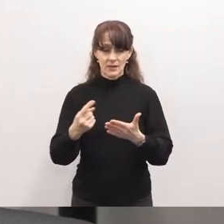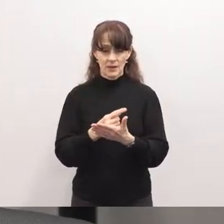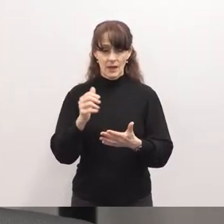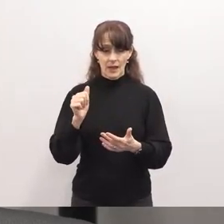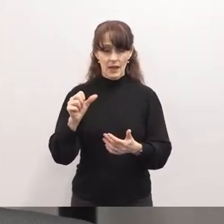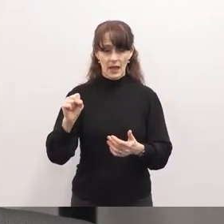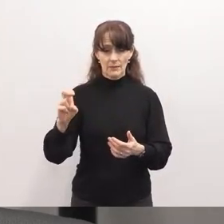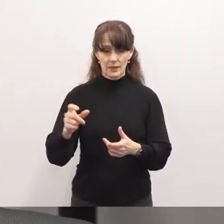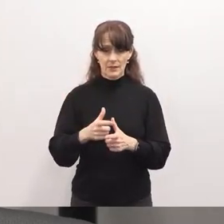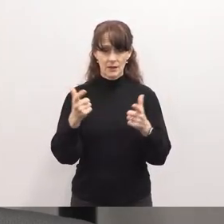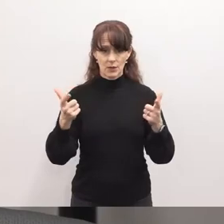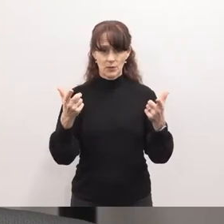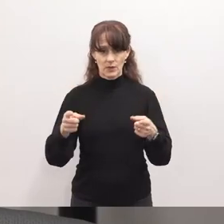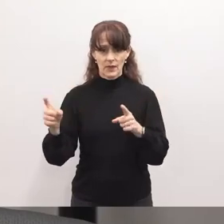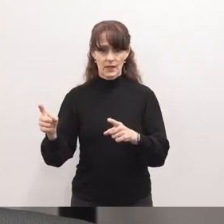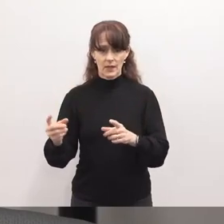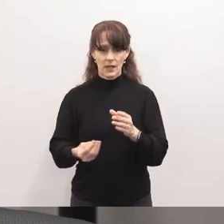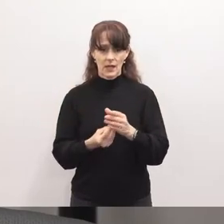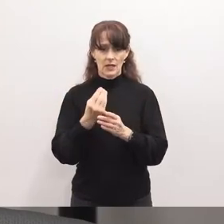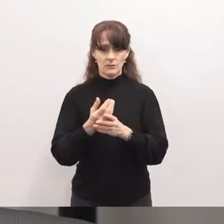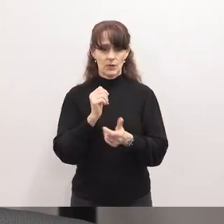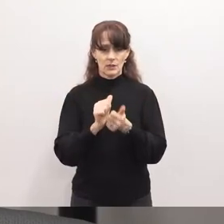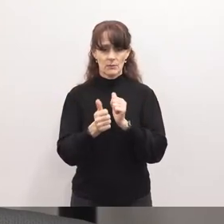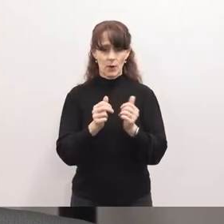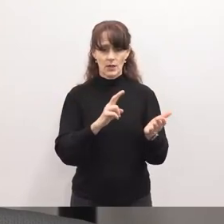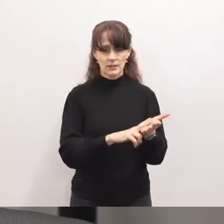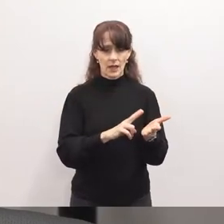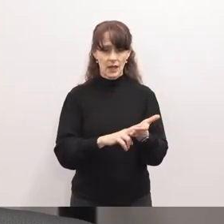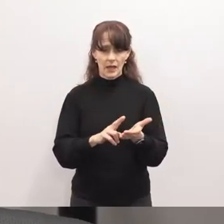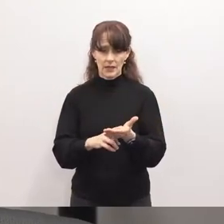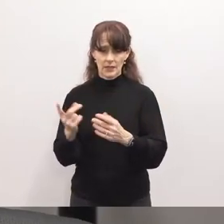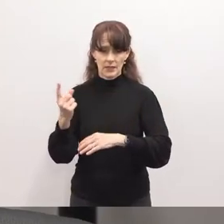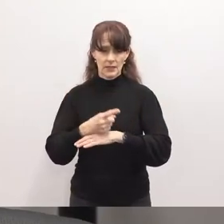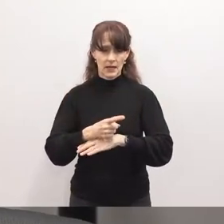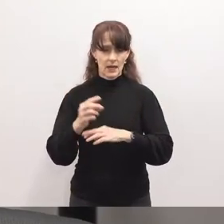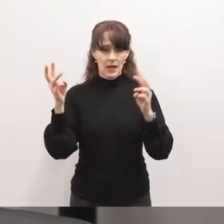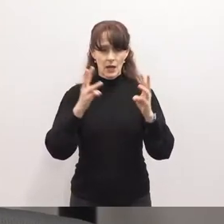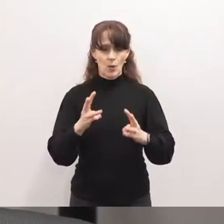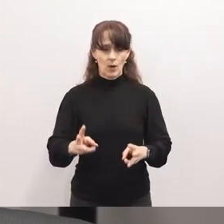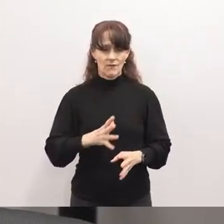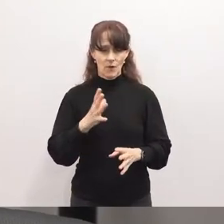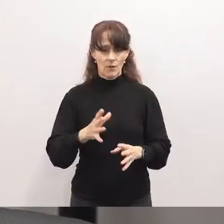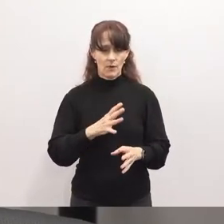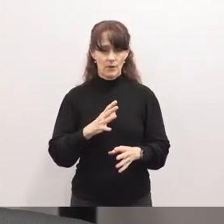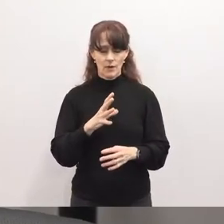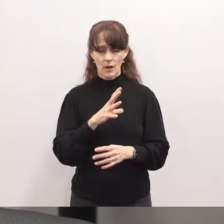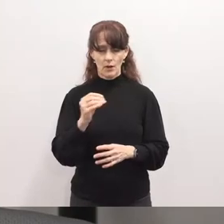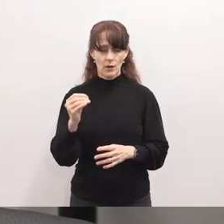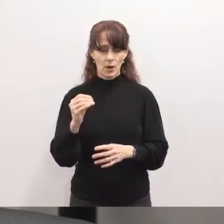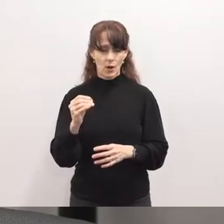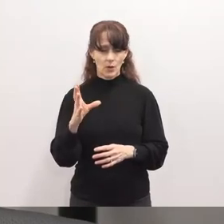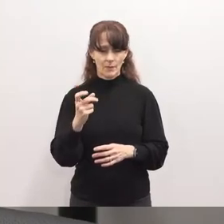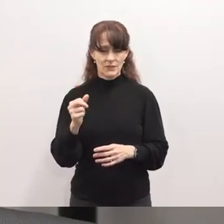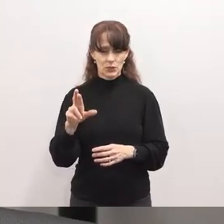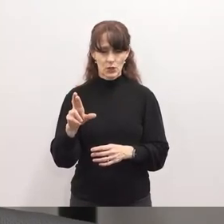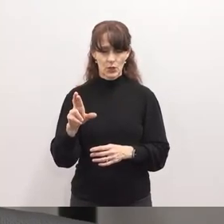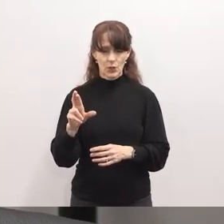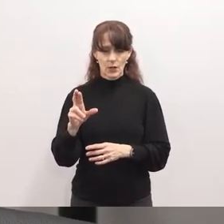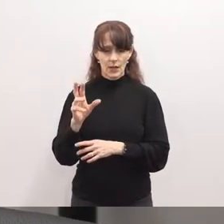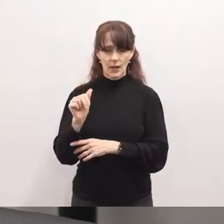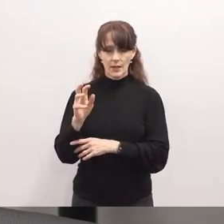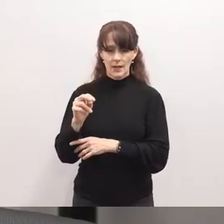things on our agenda, such as our spring sports signing day event and our winter formal. Our co-commissioners of athletics, Annette Guzman